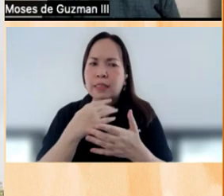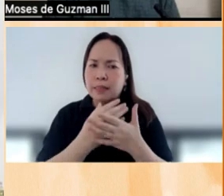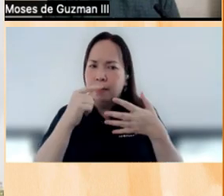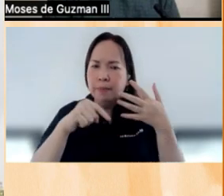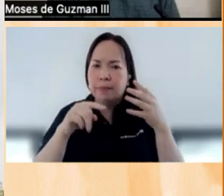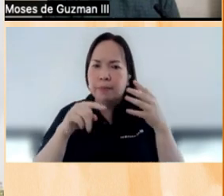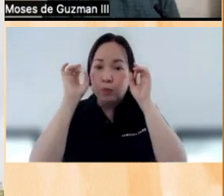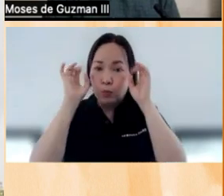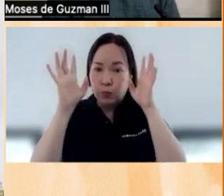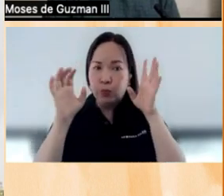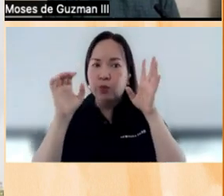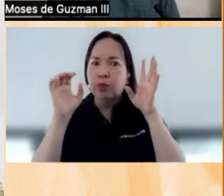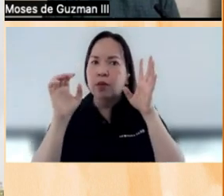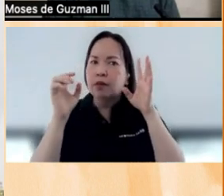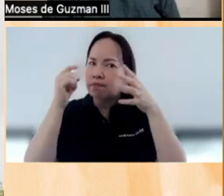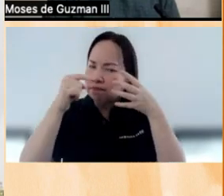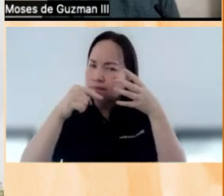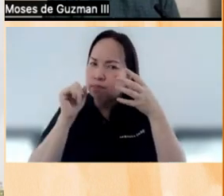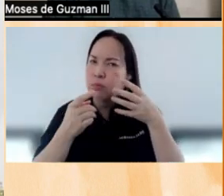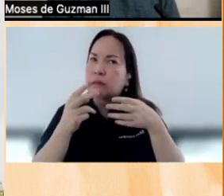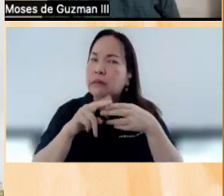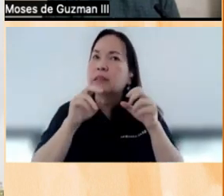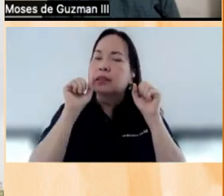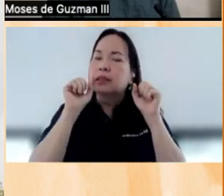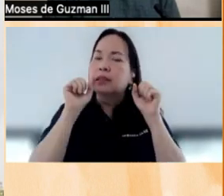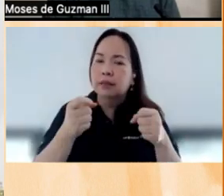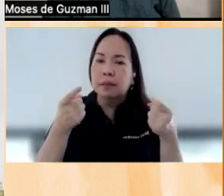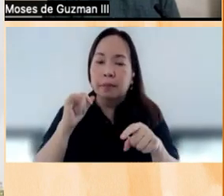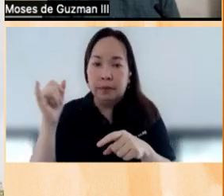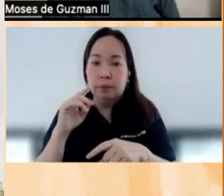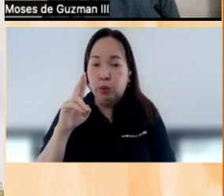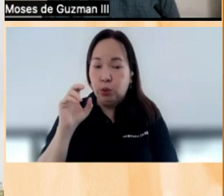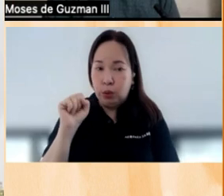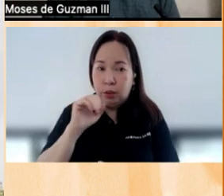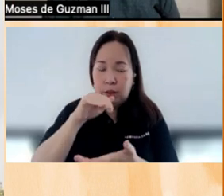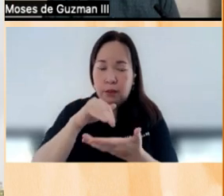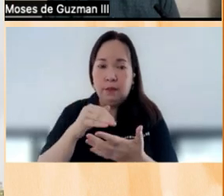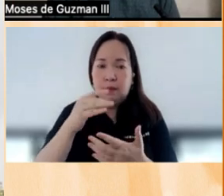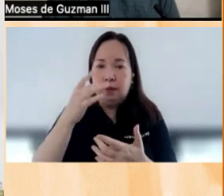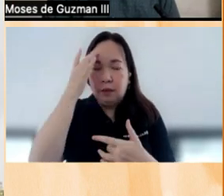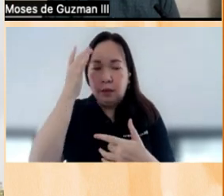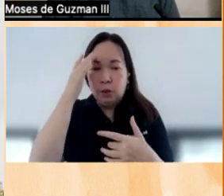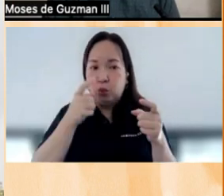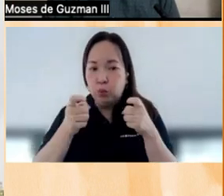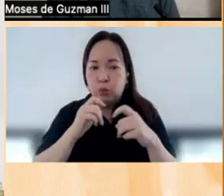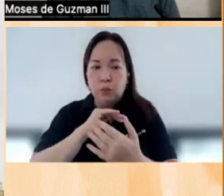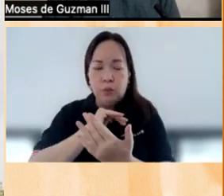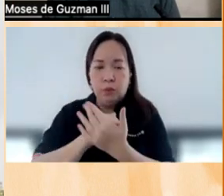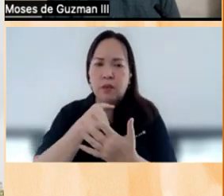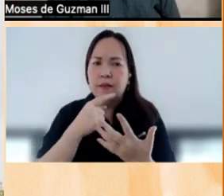relationship factors, community and societal factors. There is no single risk factor for